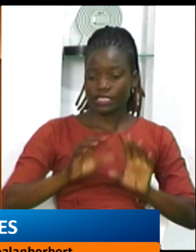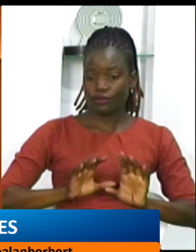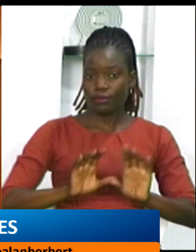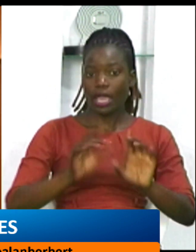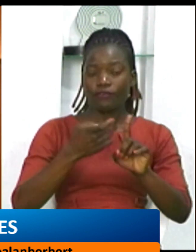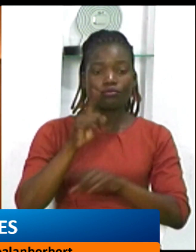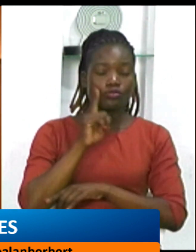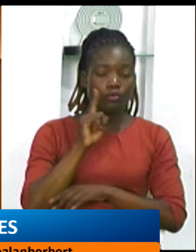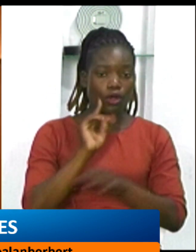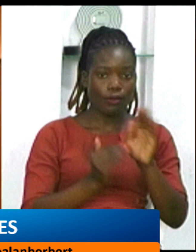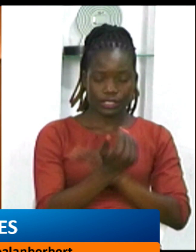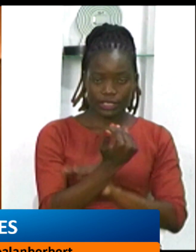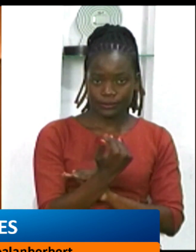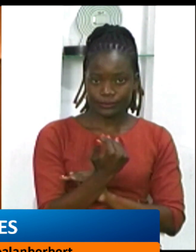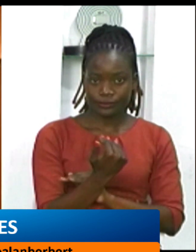tomorrow morning